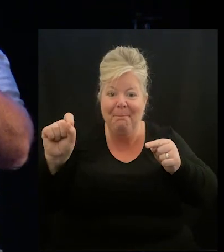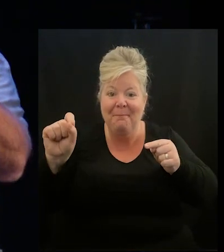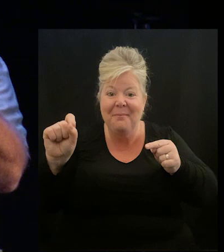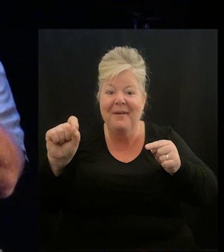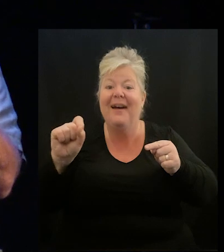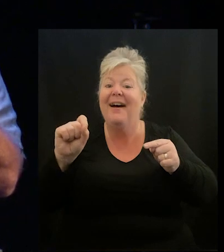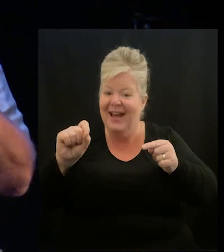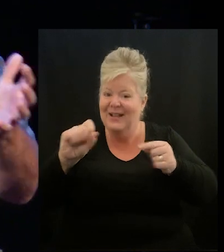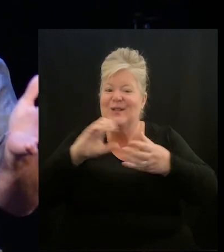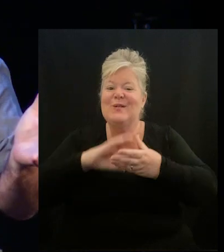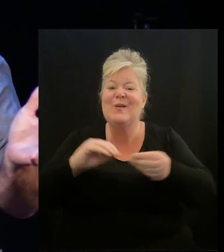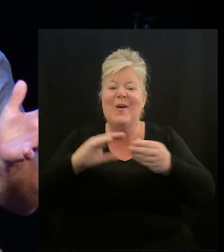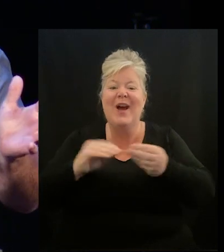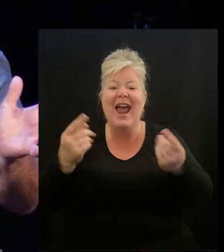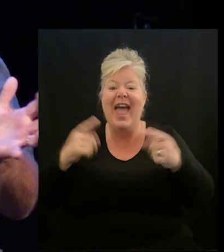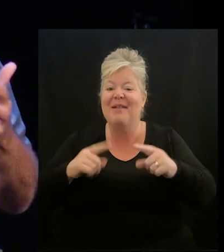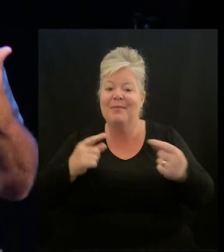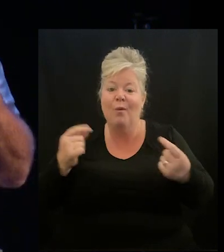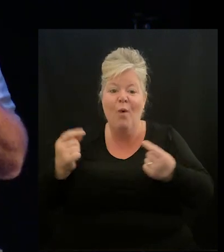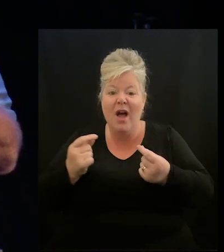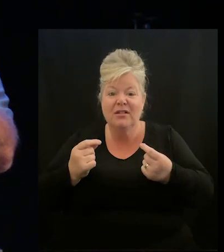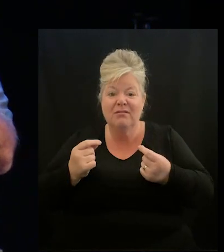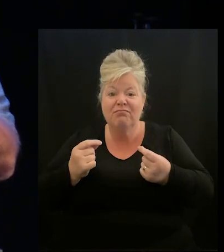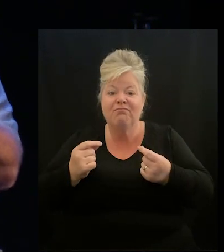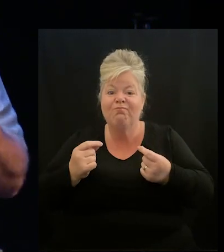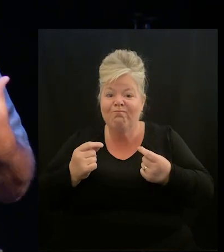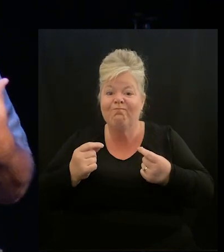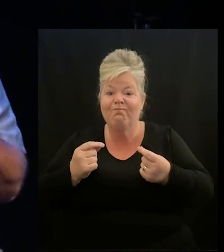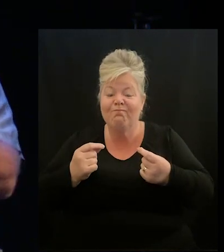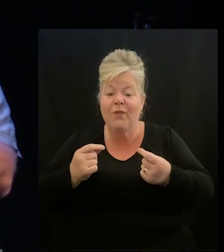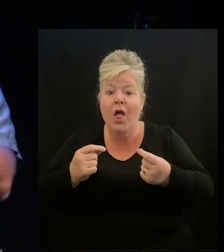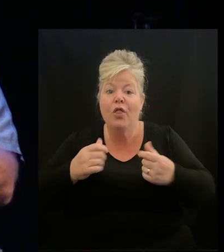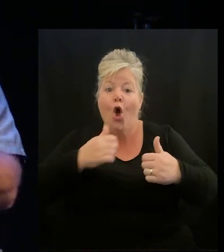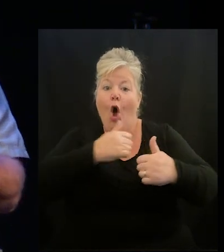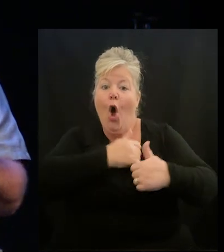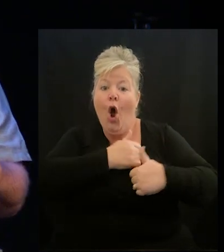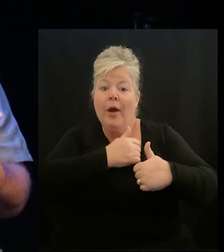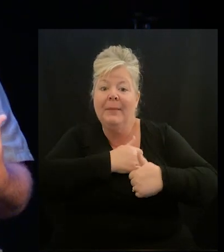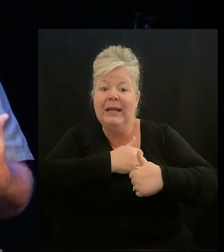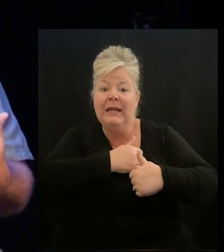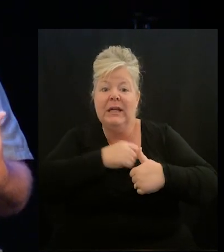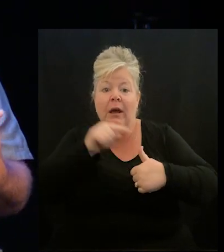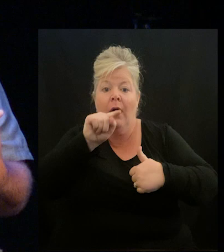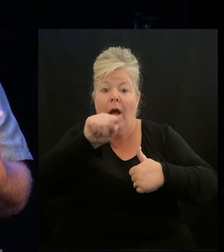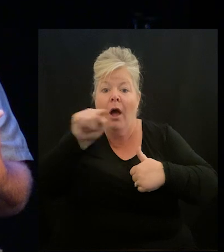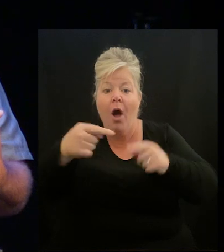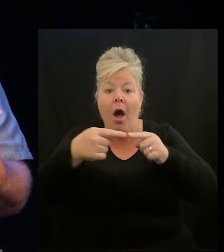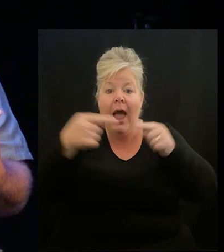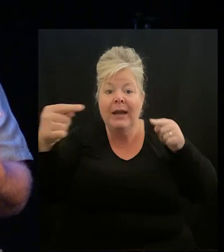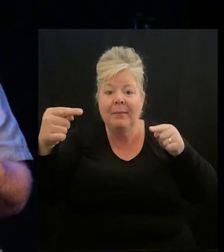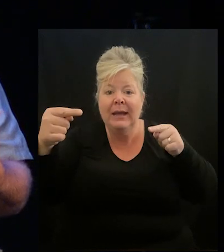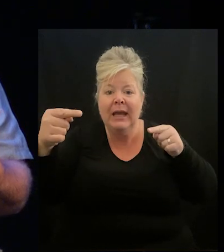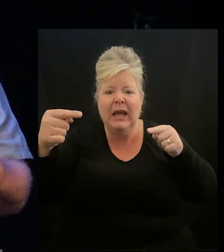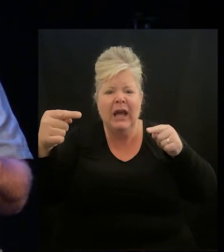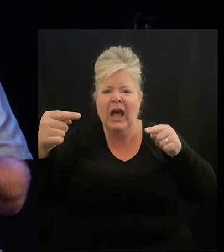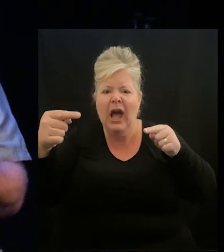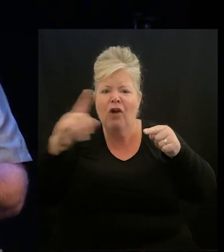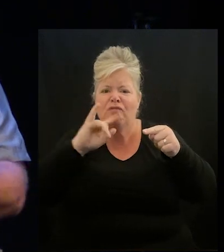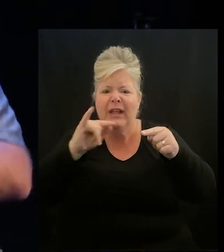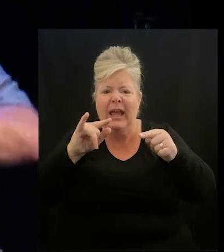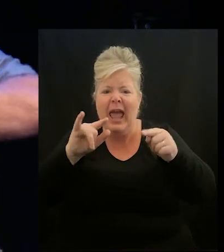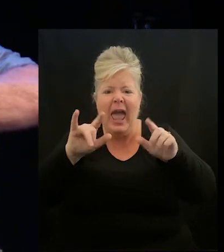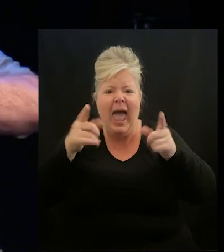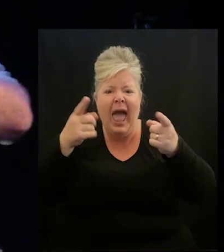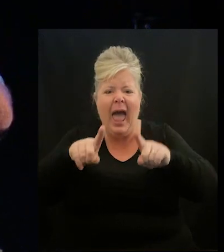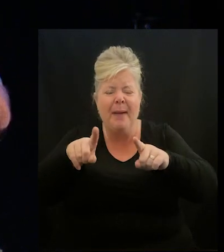about how the armies actually turned inward and started destroying each other. See, that's what praise